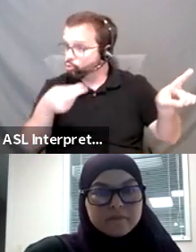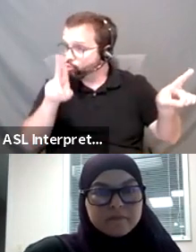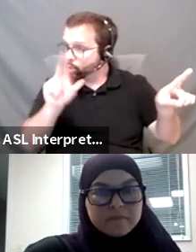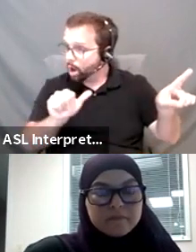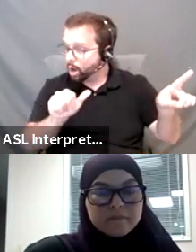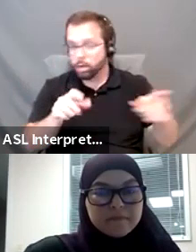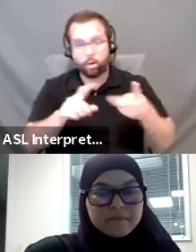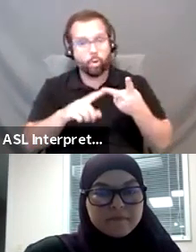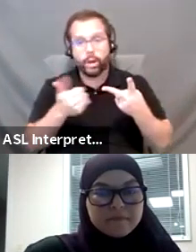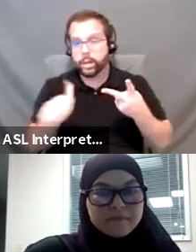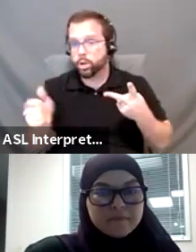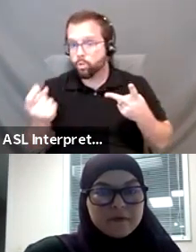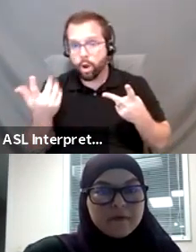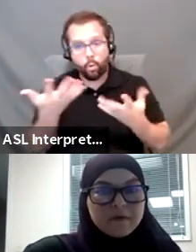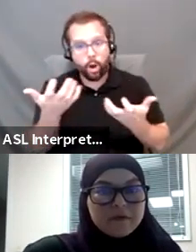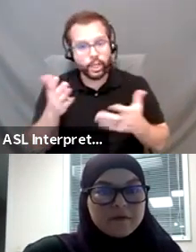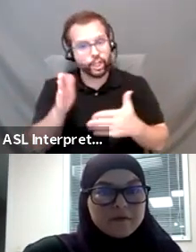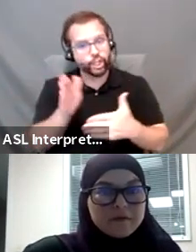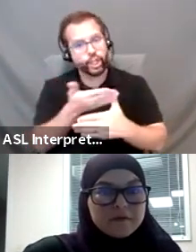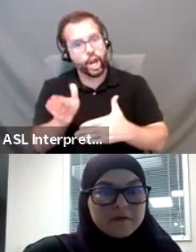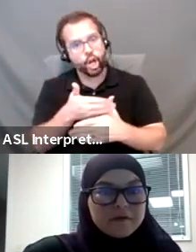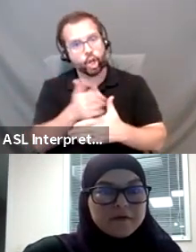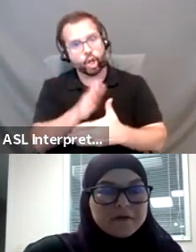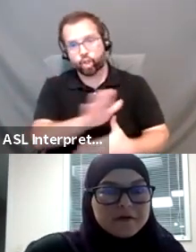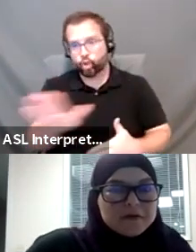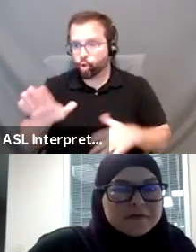you've been doing? What's been working? The positives.